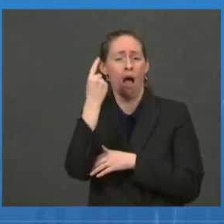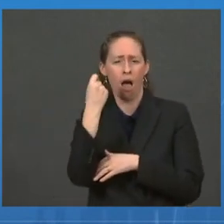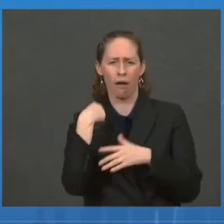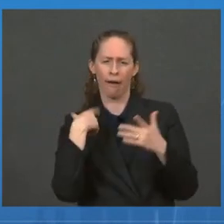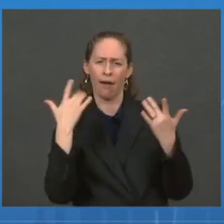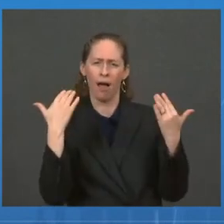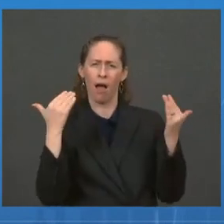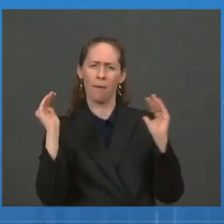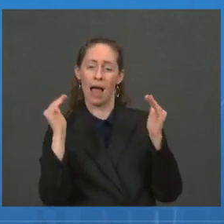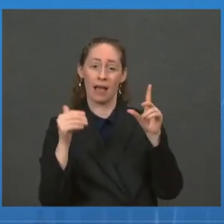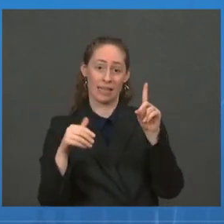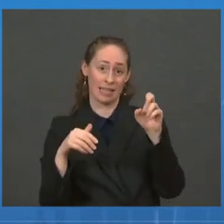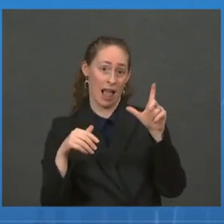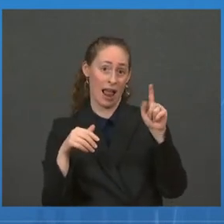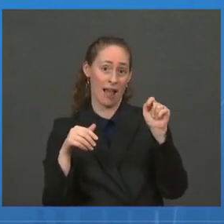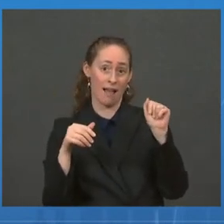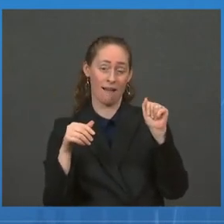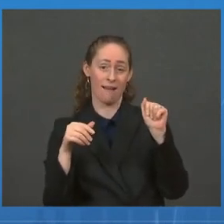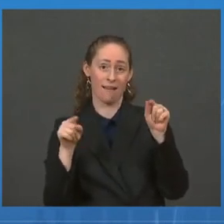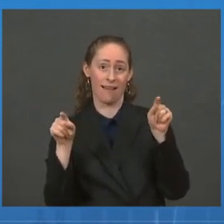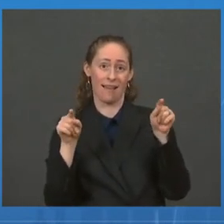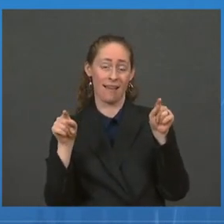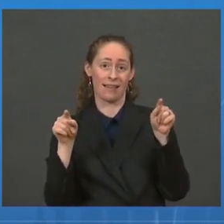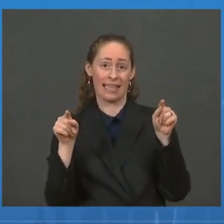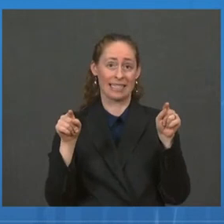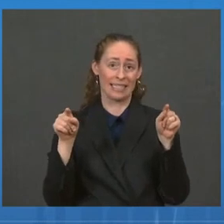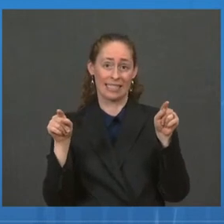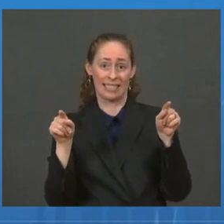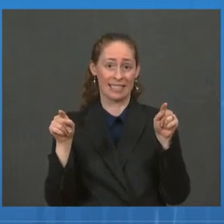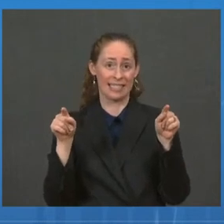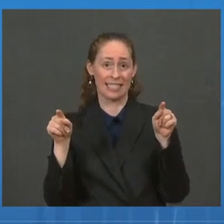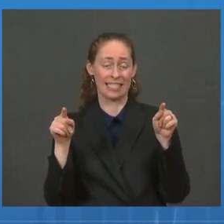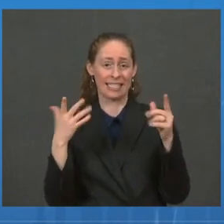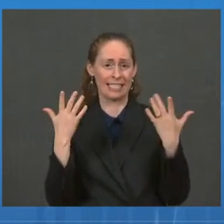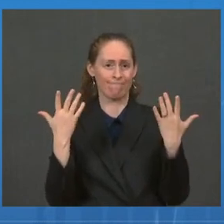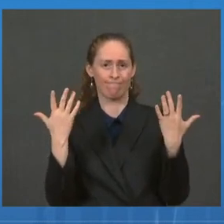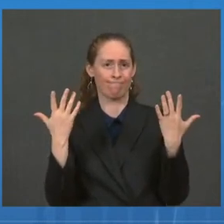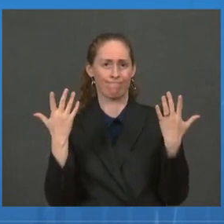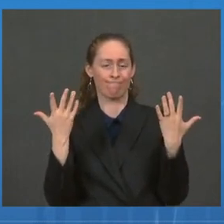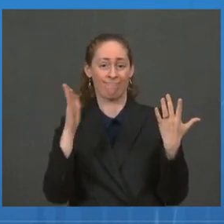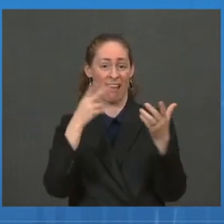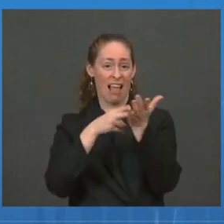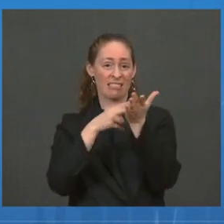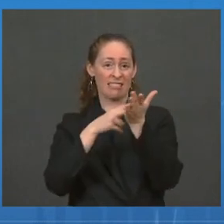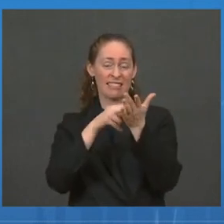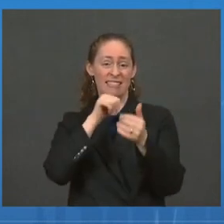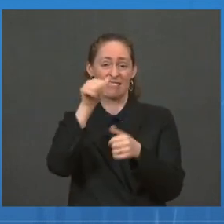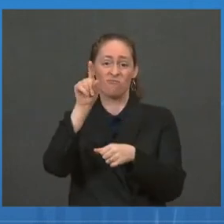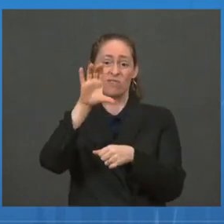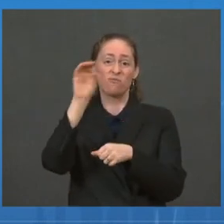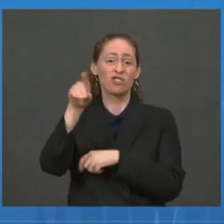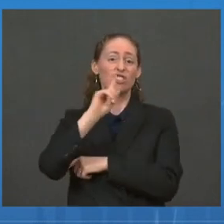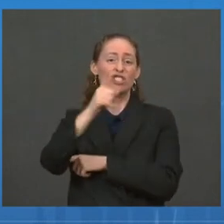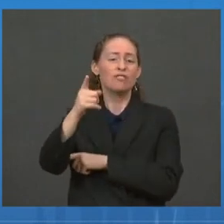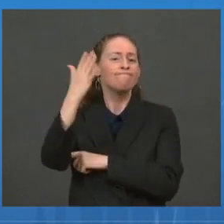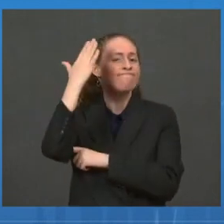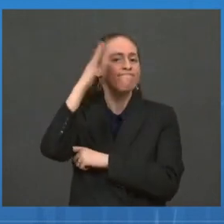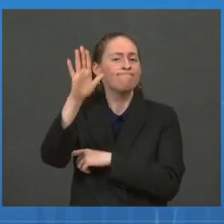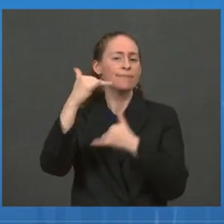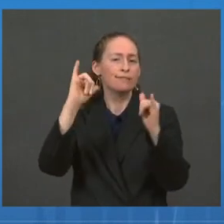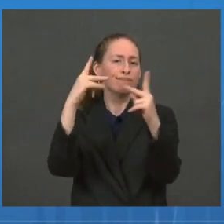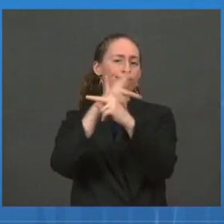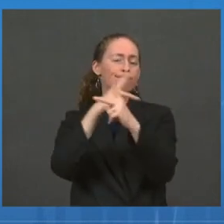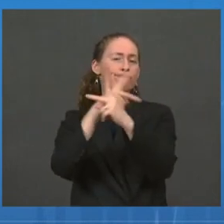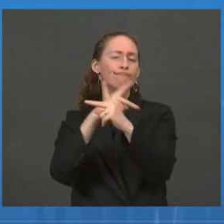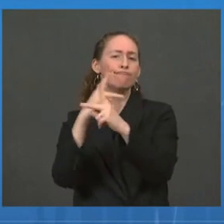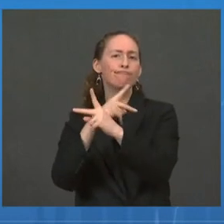we do not know until we see the dynamics of how this evolves what about vaccine effectiveness now obviously there's